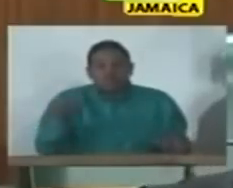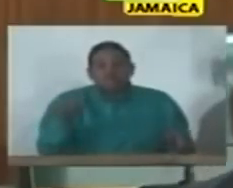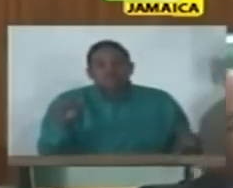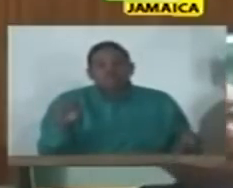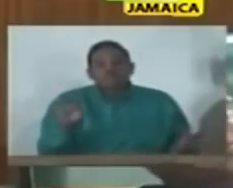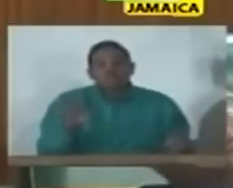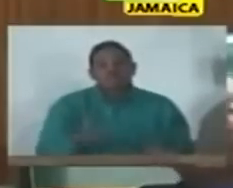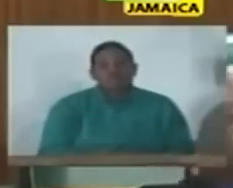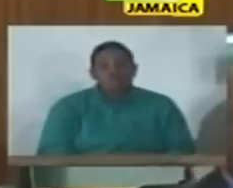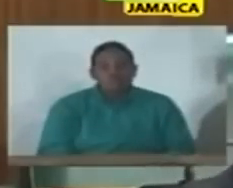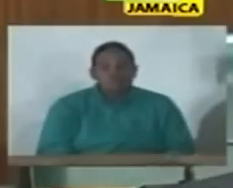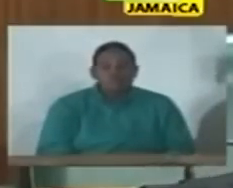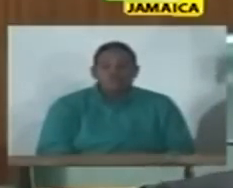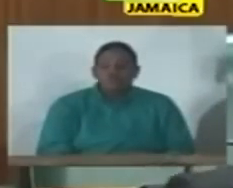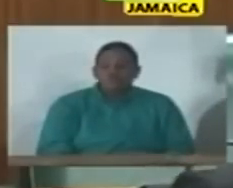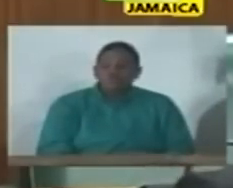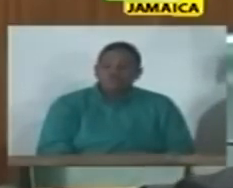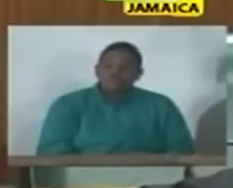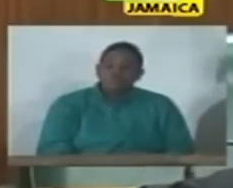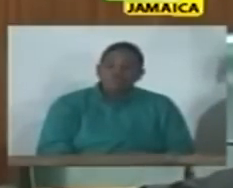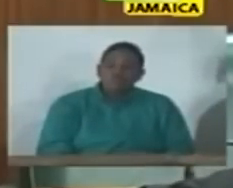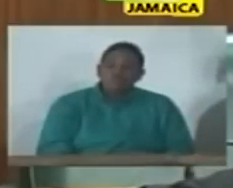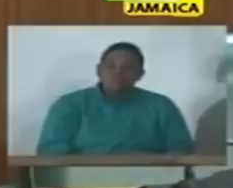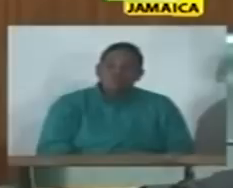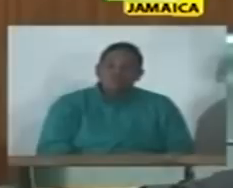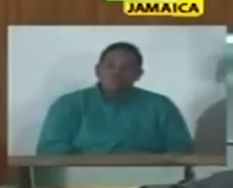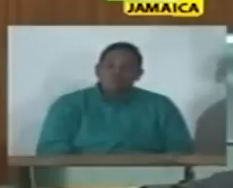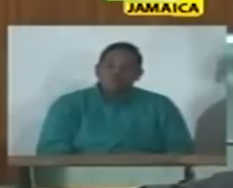it from your